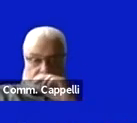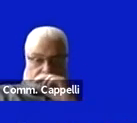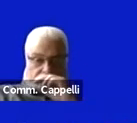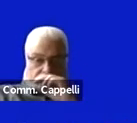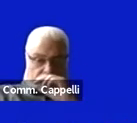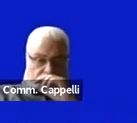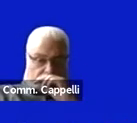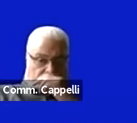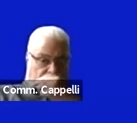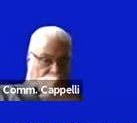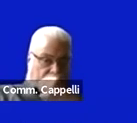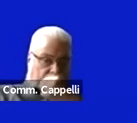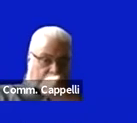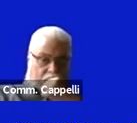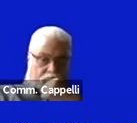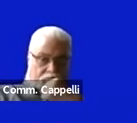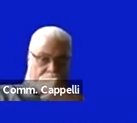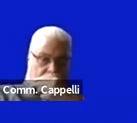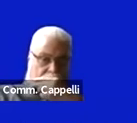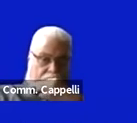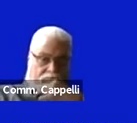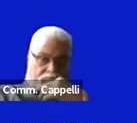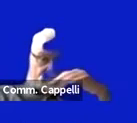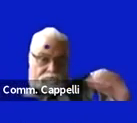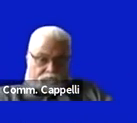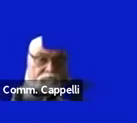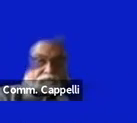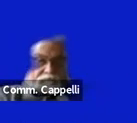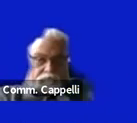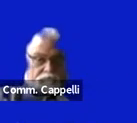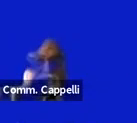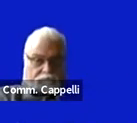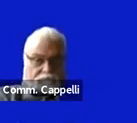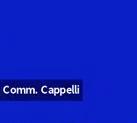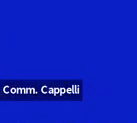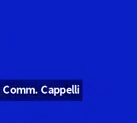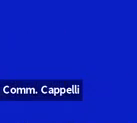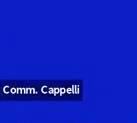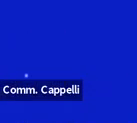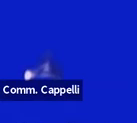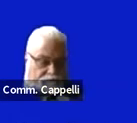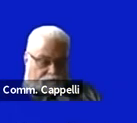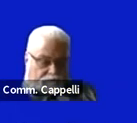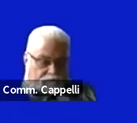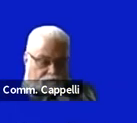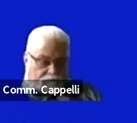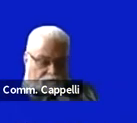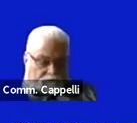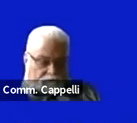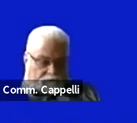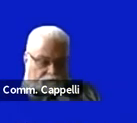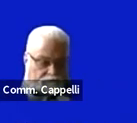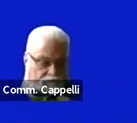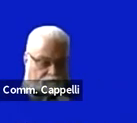Thanks for being here, Councilmember Levin. First I just want to say I'm looking forward to the review session follow-up to kind of talk further about the